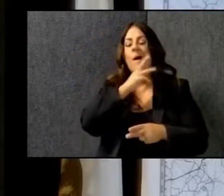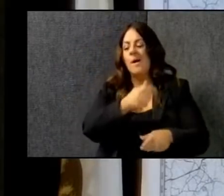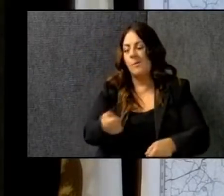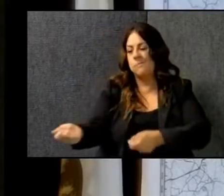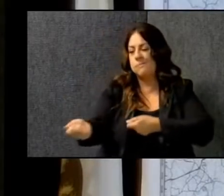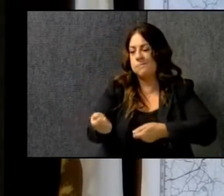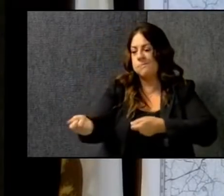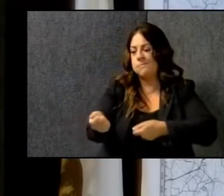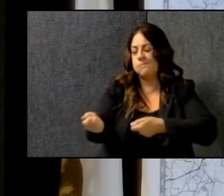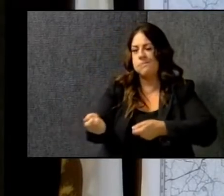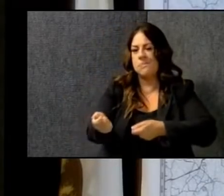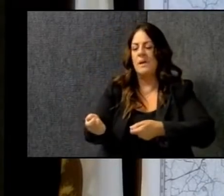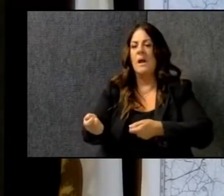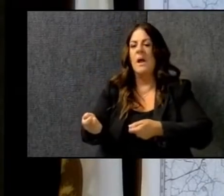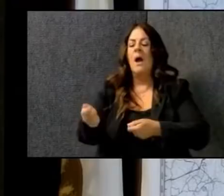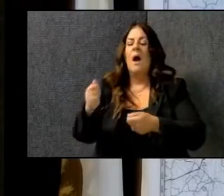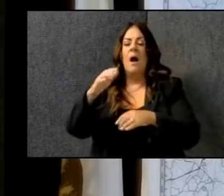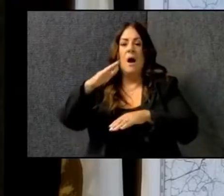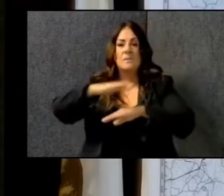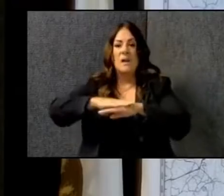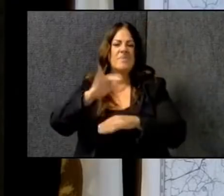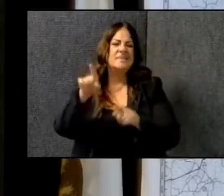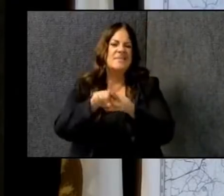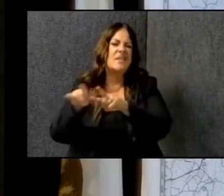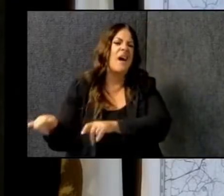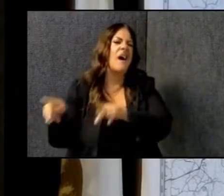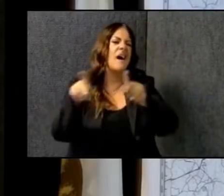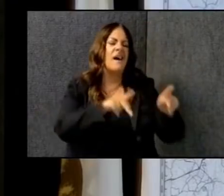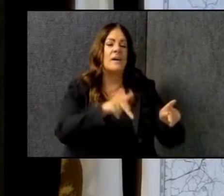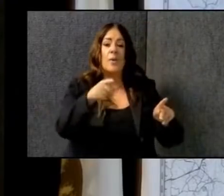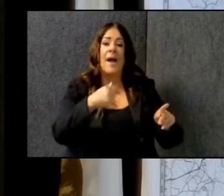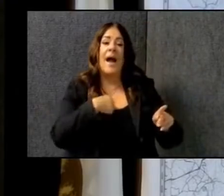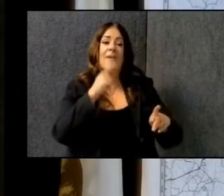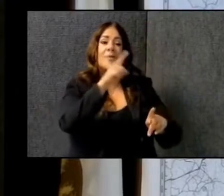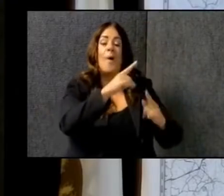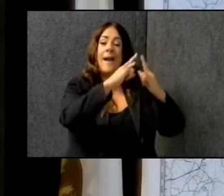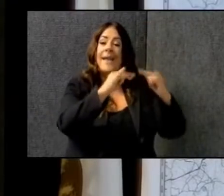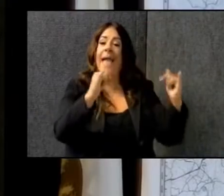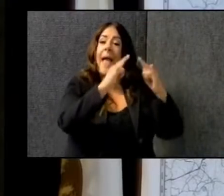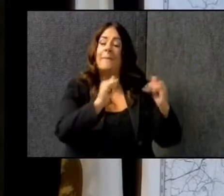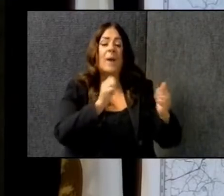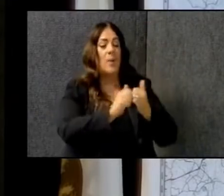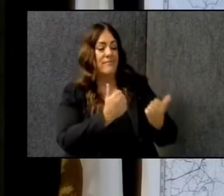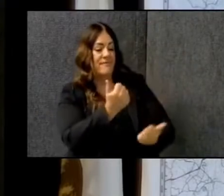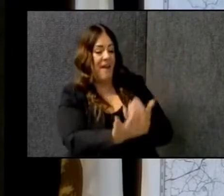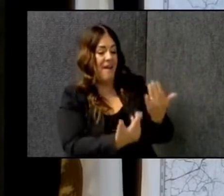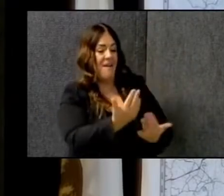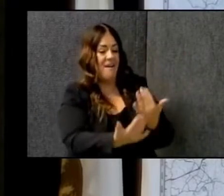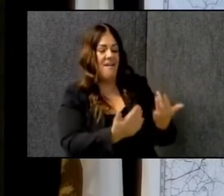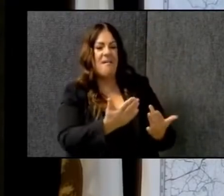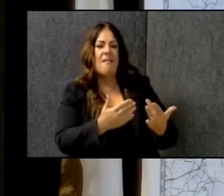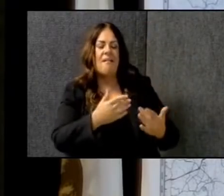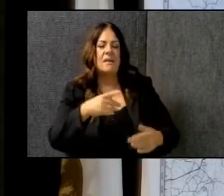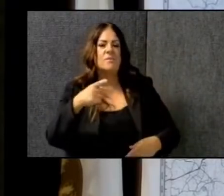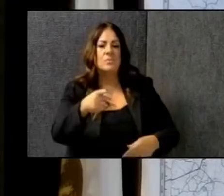up, much like you would do if you go camping in a campfire ring. You pour the water and the hot stuff on the coals, stir it up real good till there's no